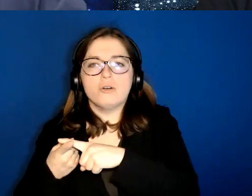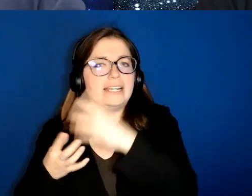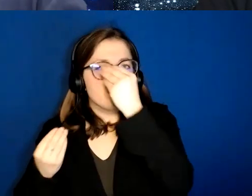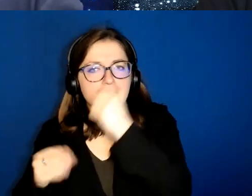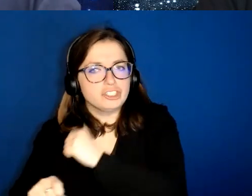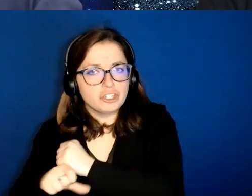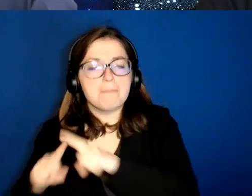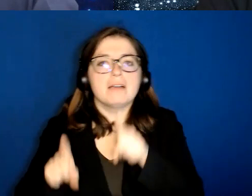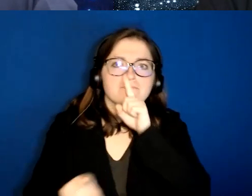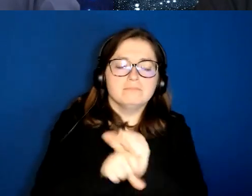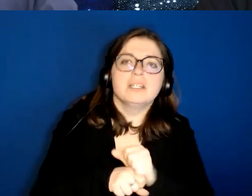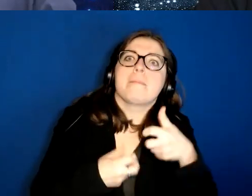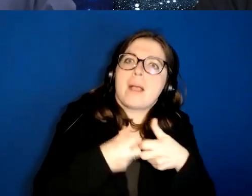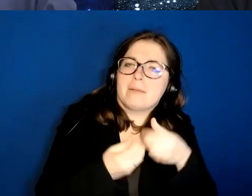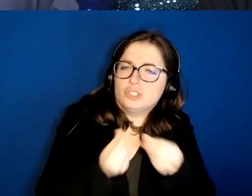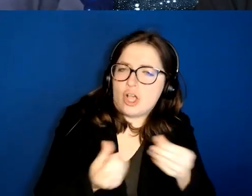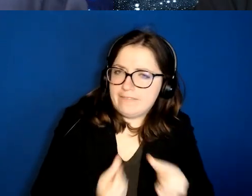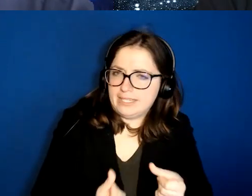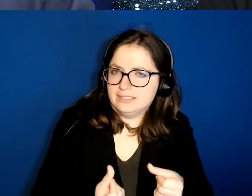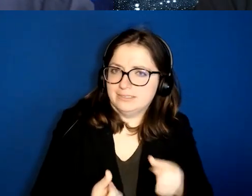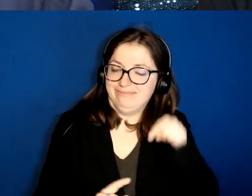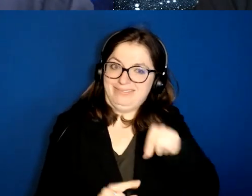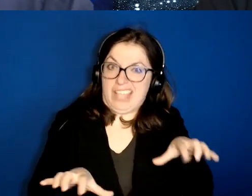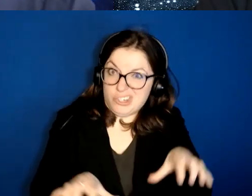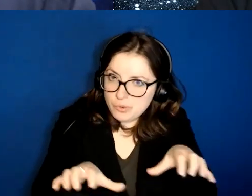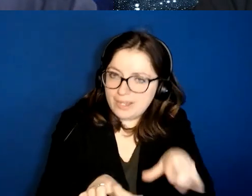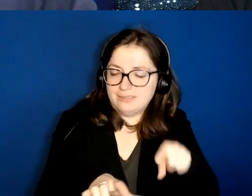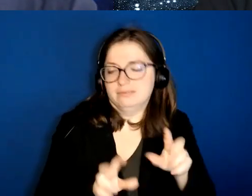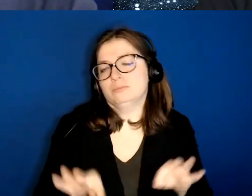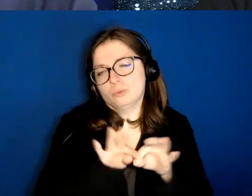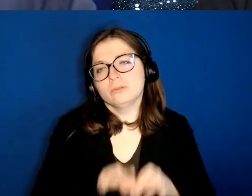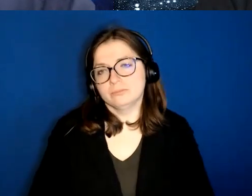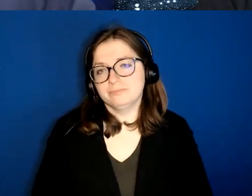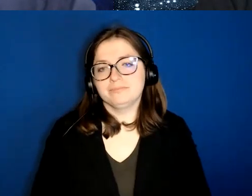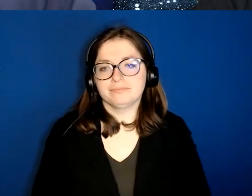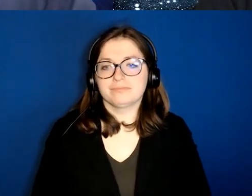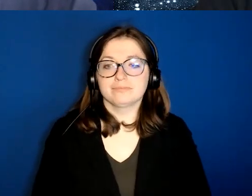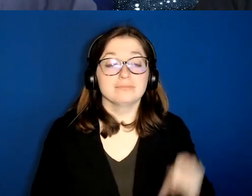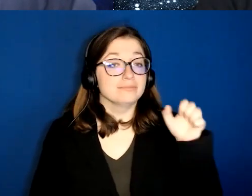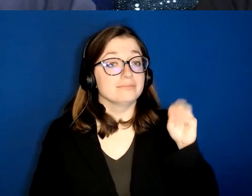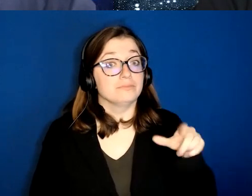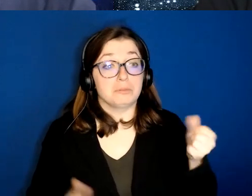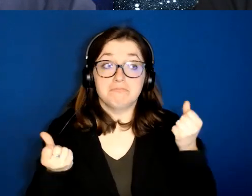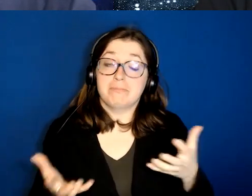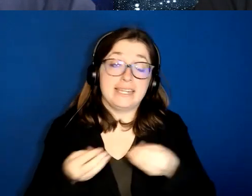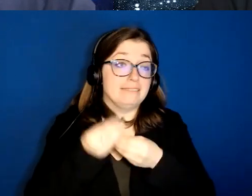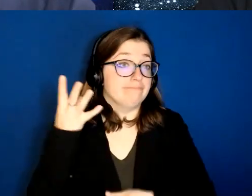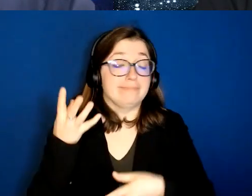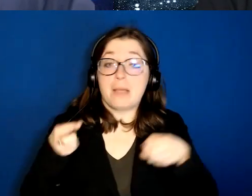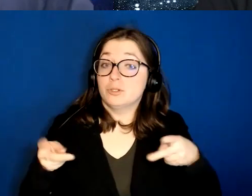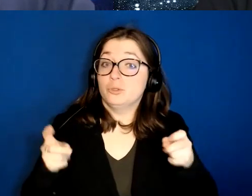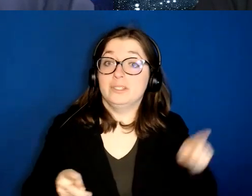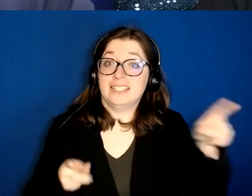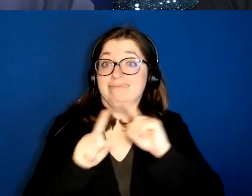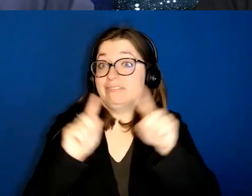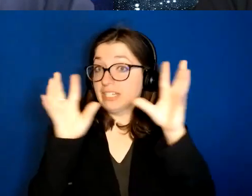by doing problem solving, because it's the doing that's important. Well, there's all these opportunities at all the conventions and such. I mean, a lot of